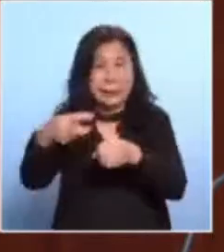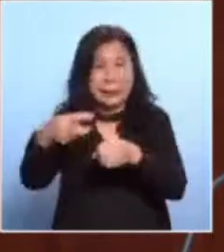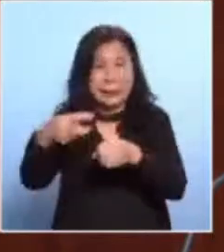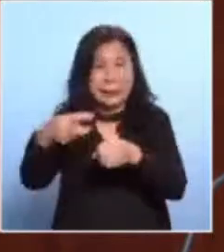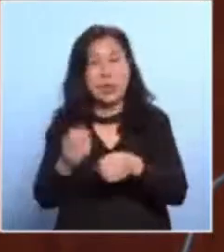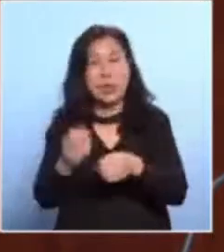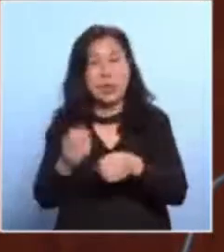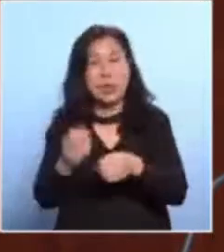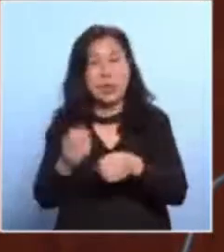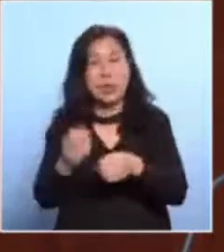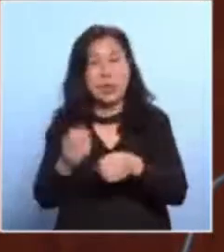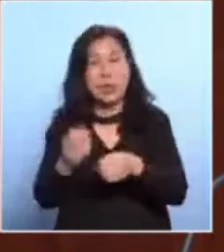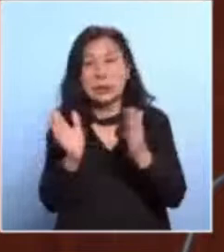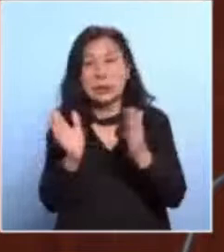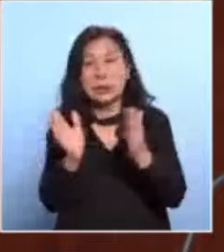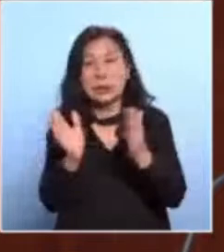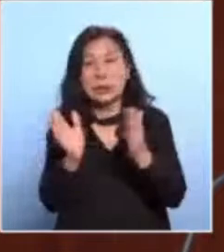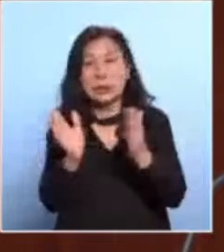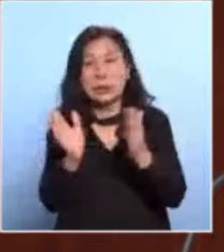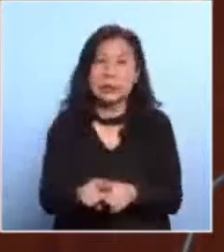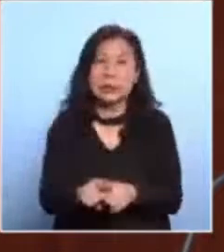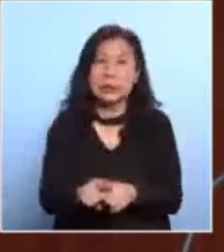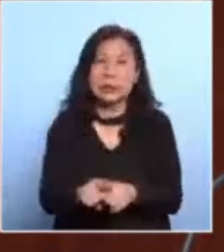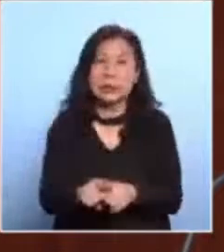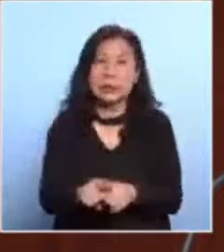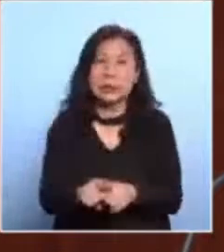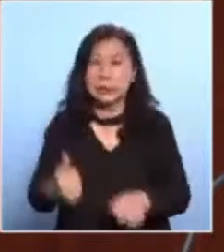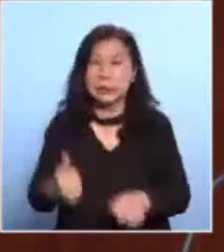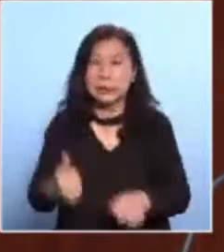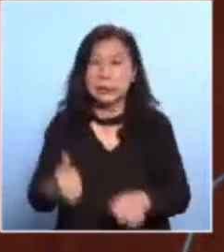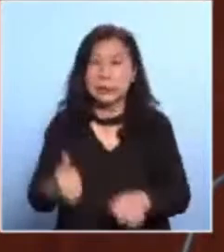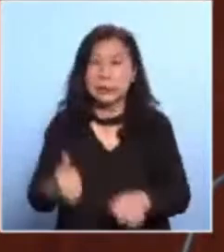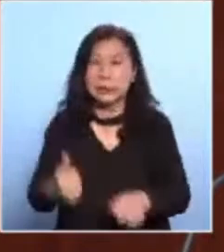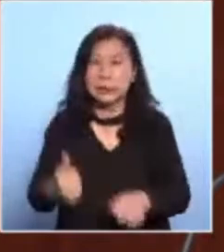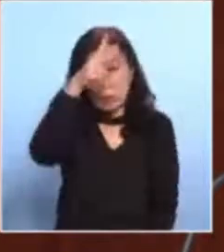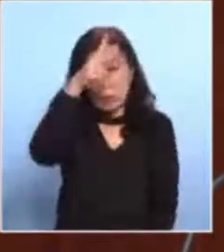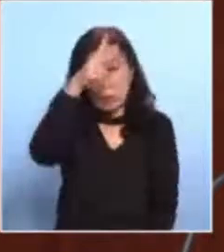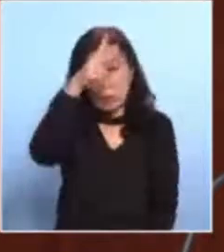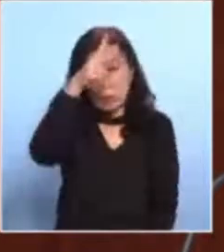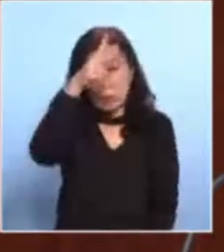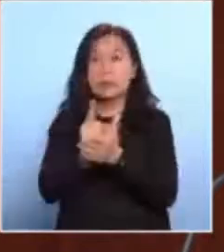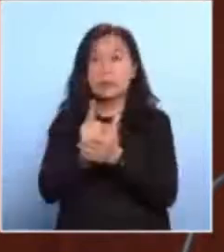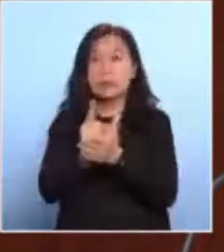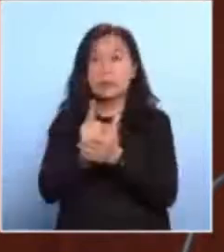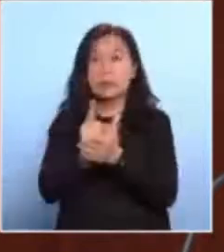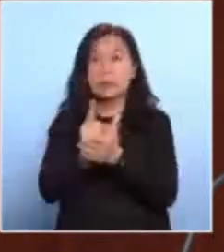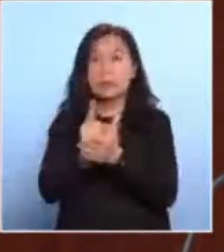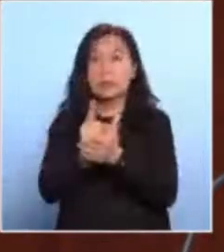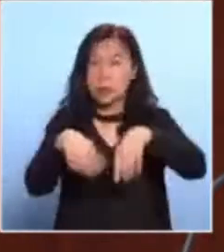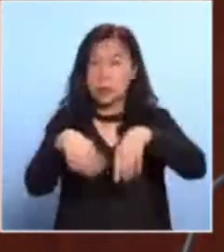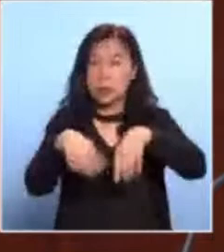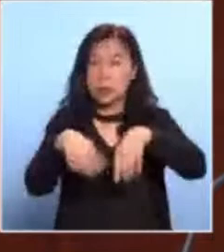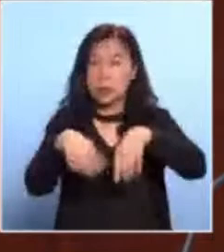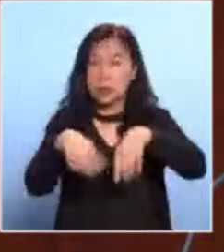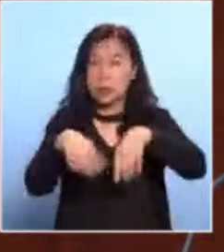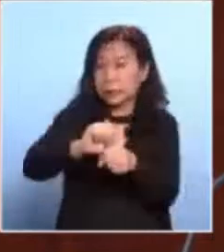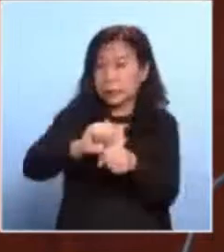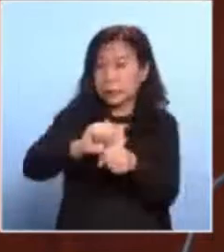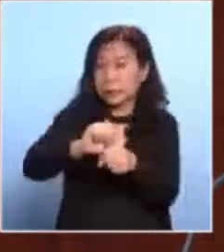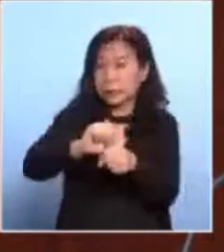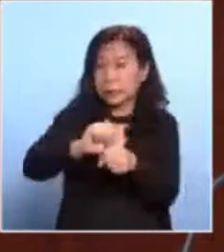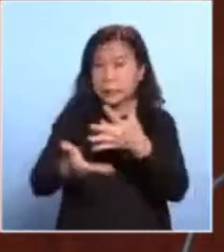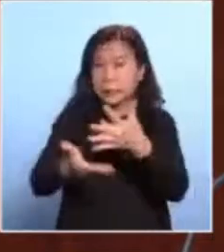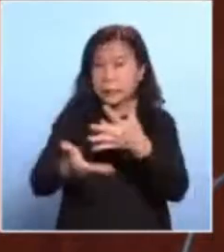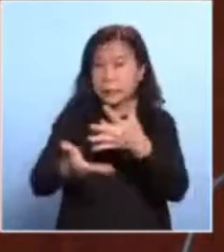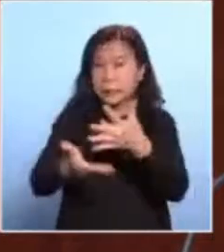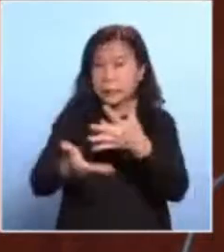etc. To encourage more willing individuals to become foster families, the government will substantially